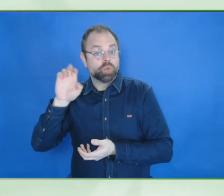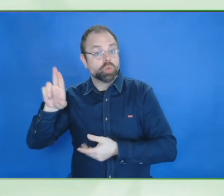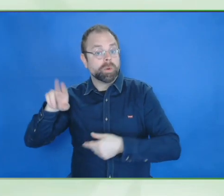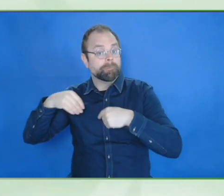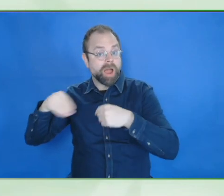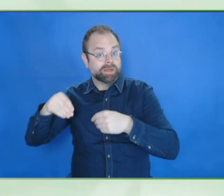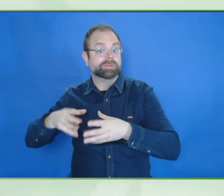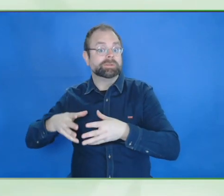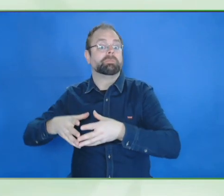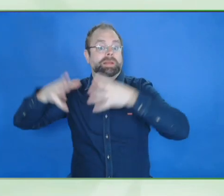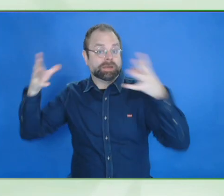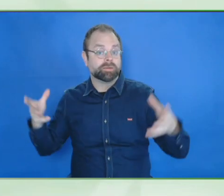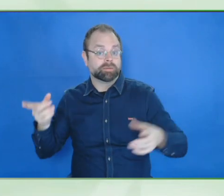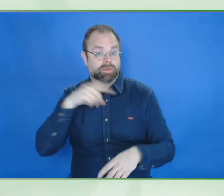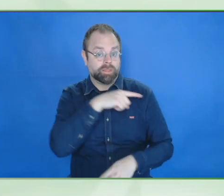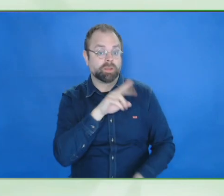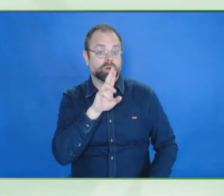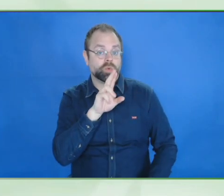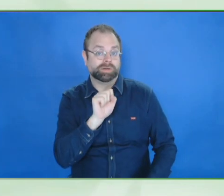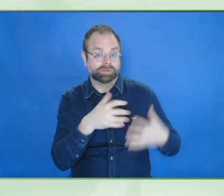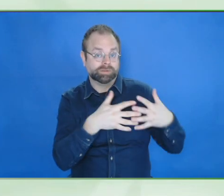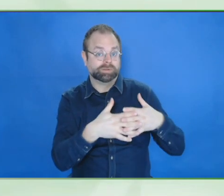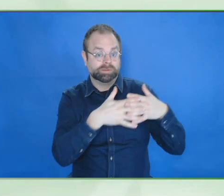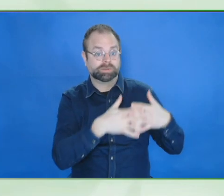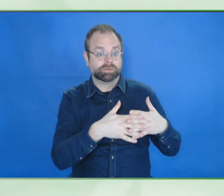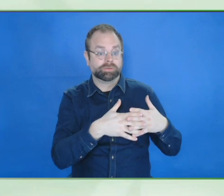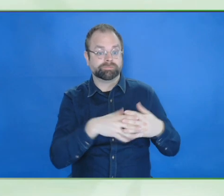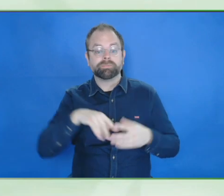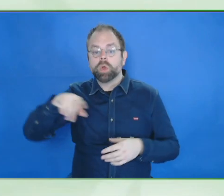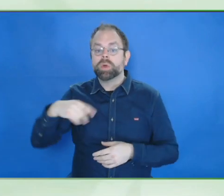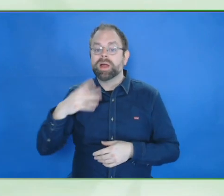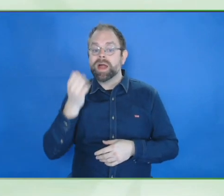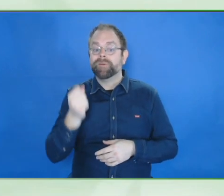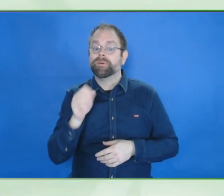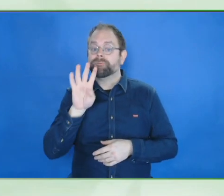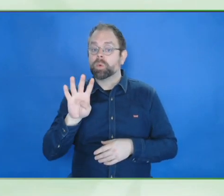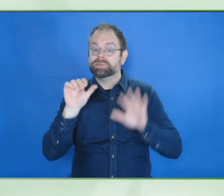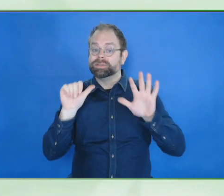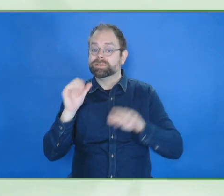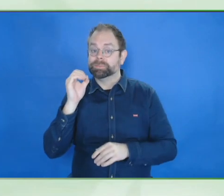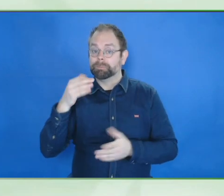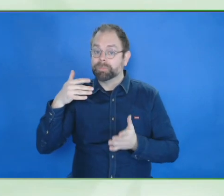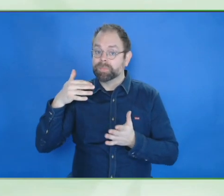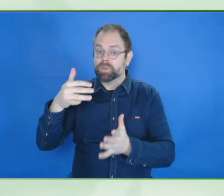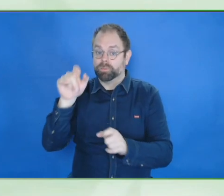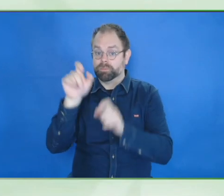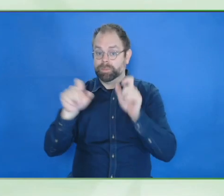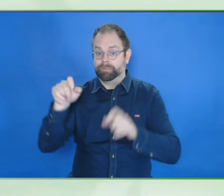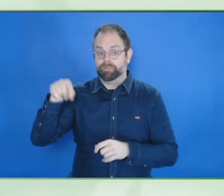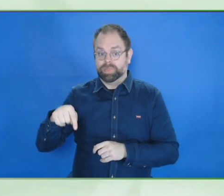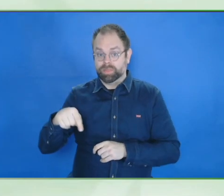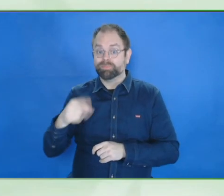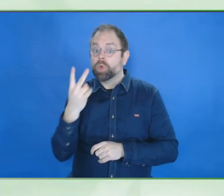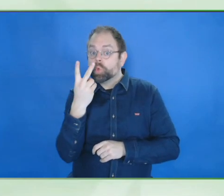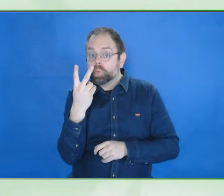of persons with disabilities. Now, with the changing situation with America, I think there's a big